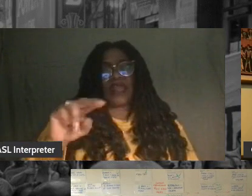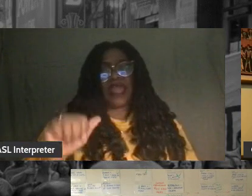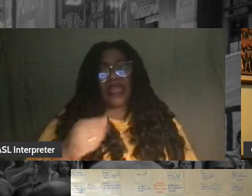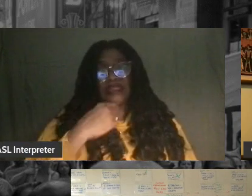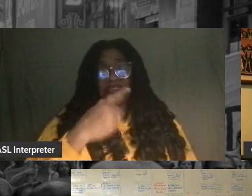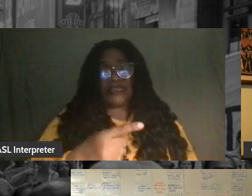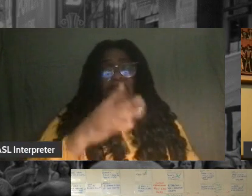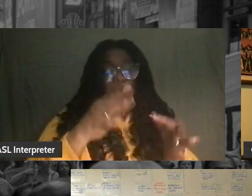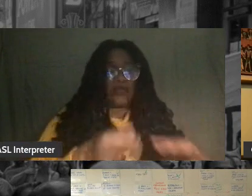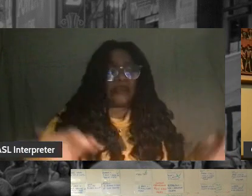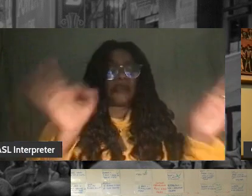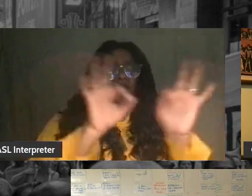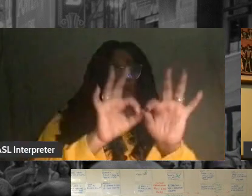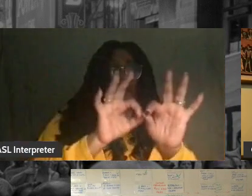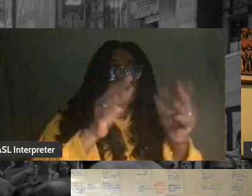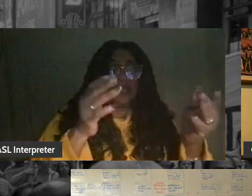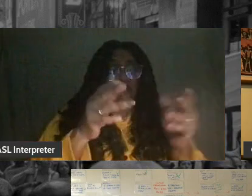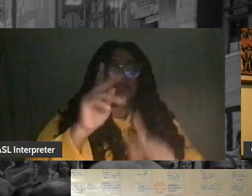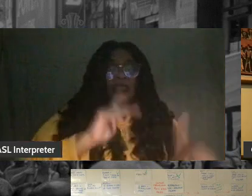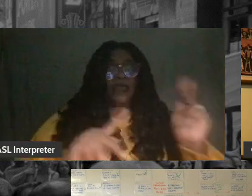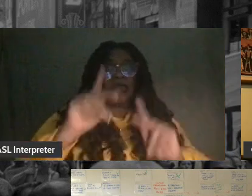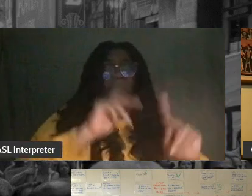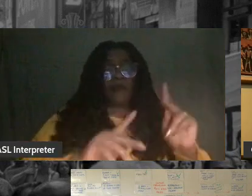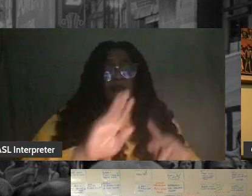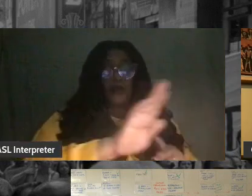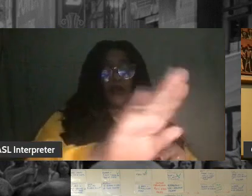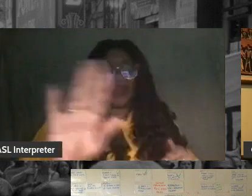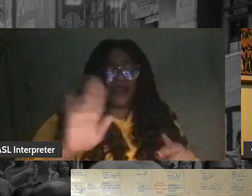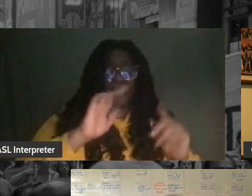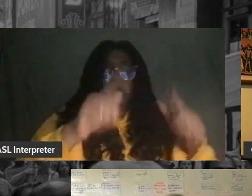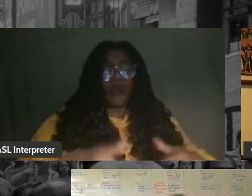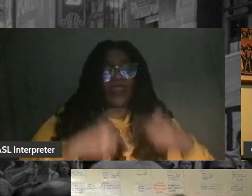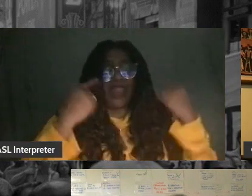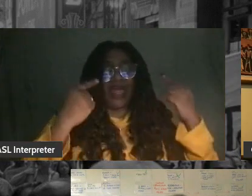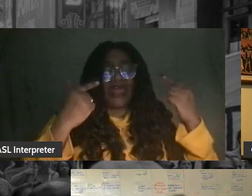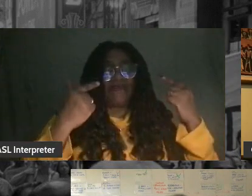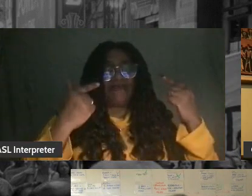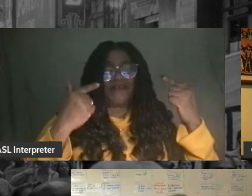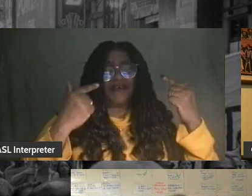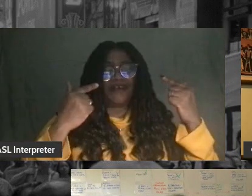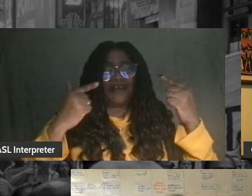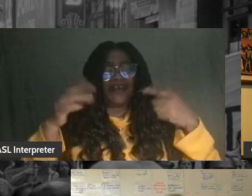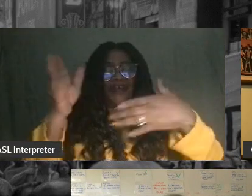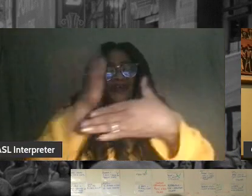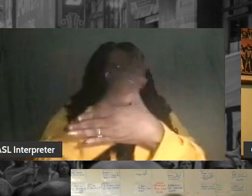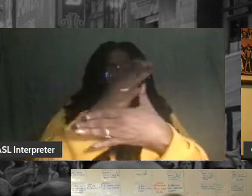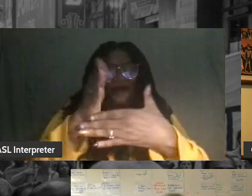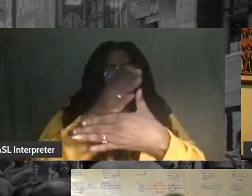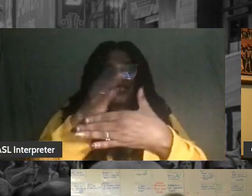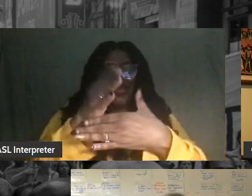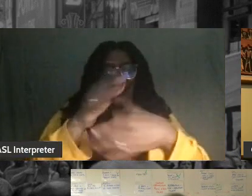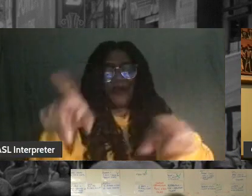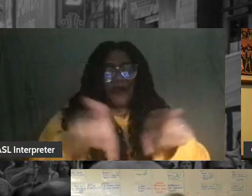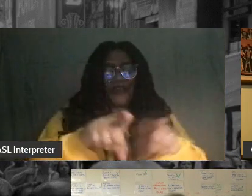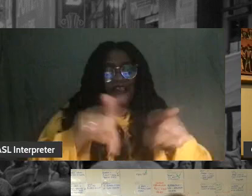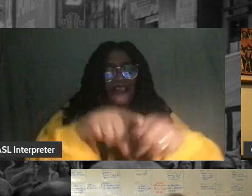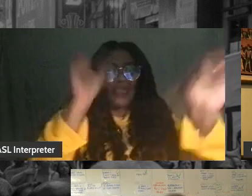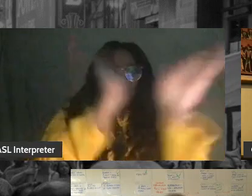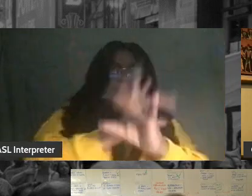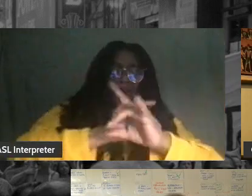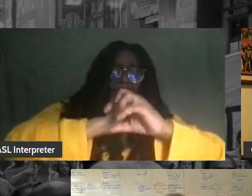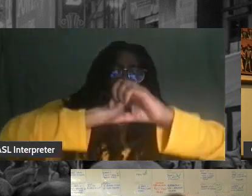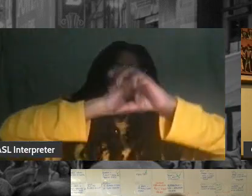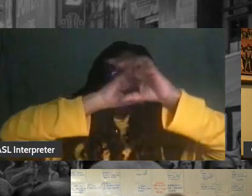having people in your life who really have the same vision and share the same common agenda as you